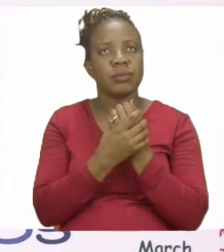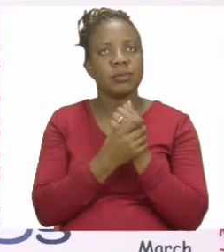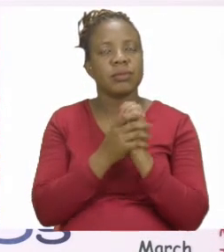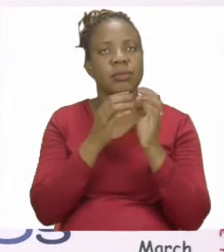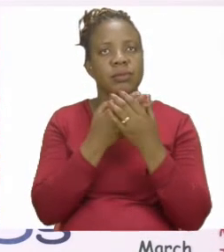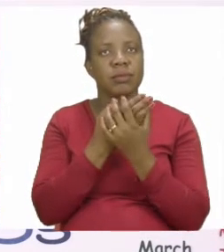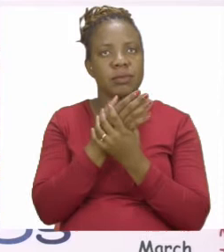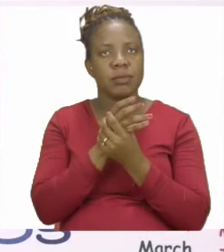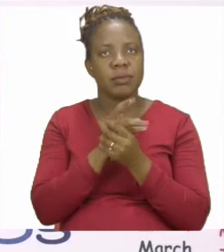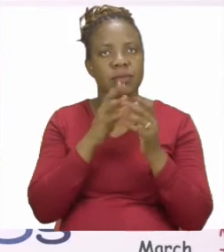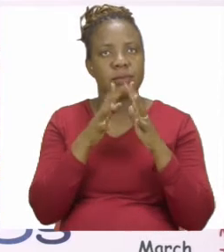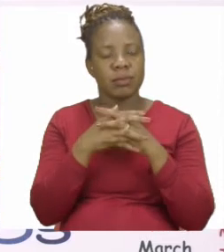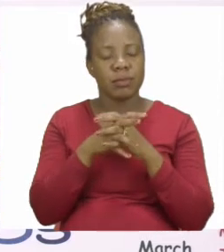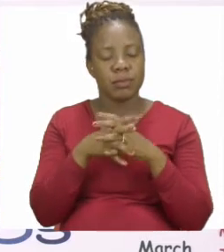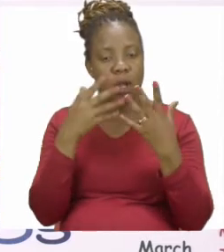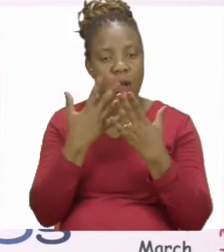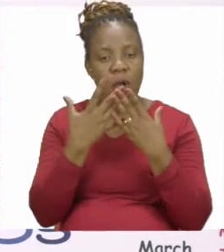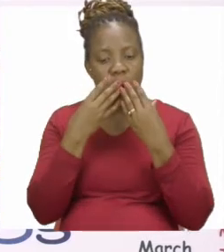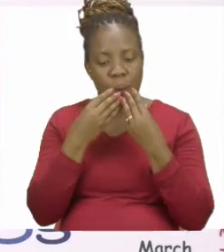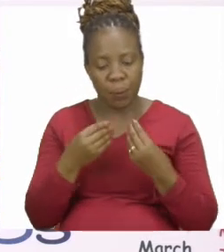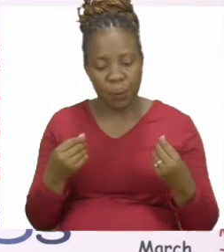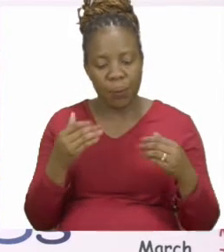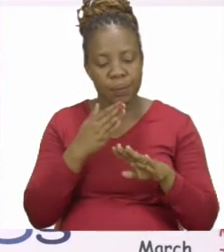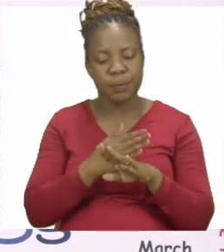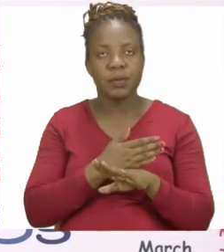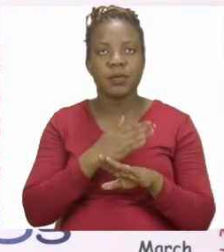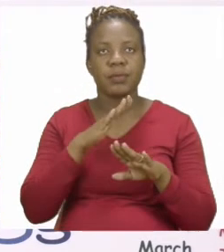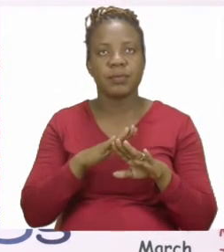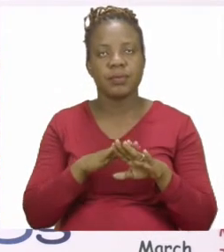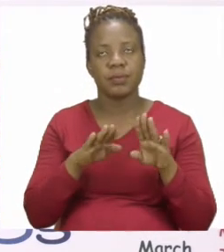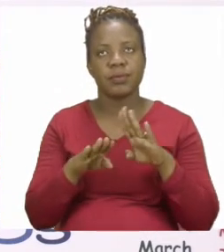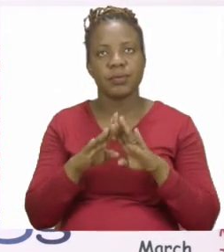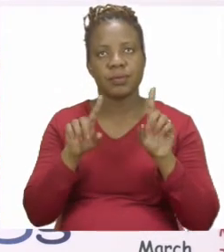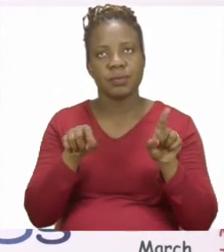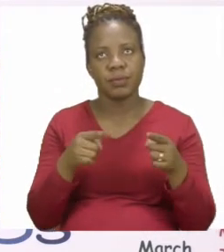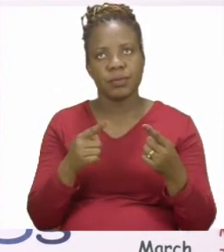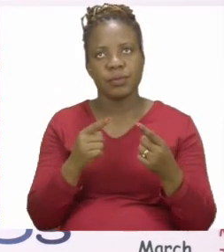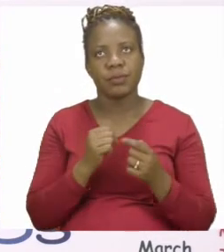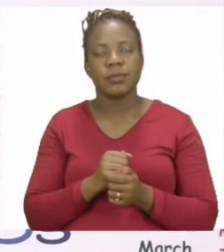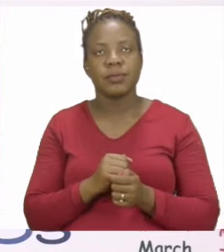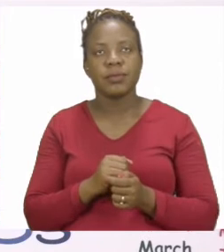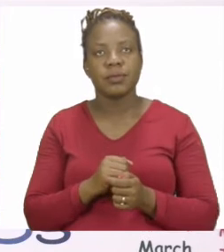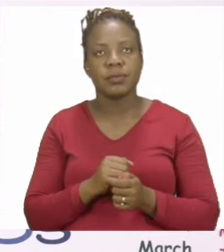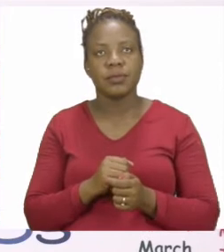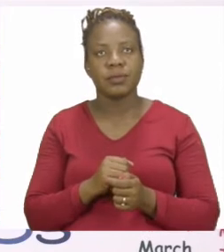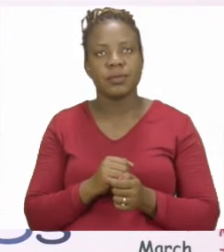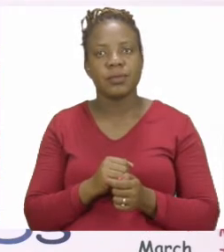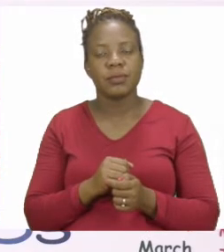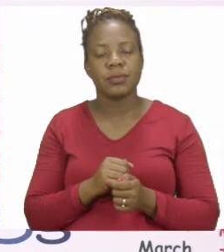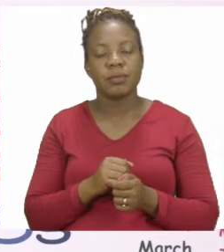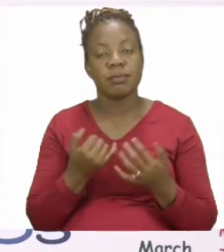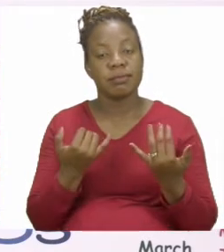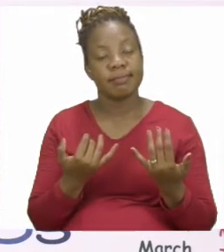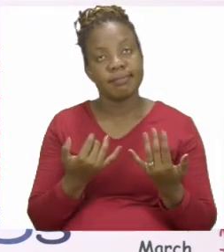Rub it in. Wait for your hands to dry before you continue with your work. Now, let's see what